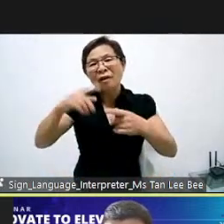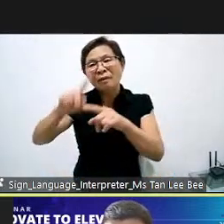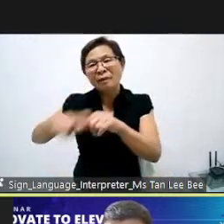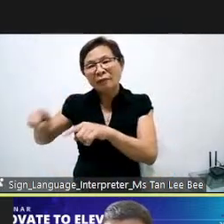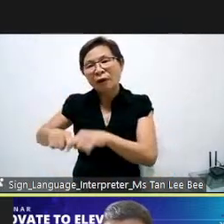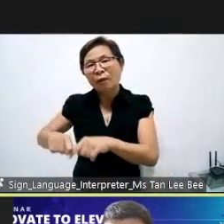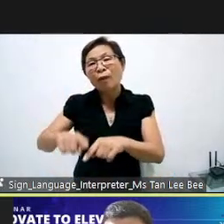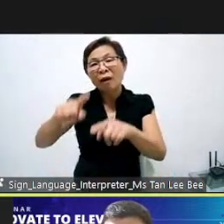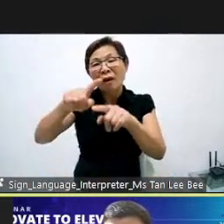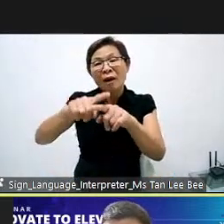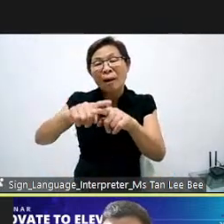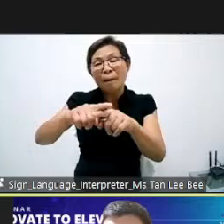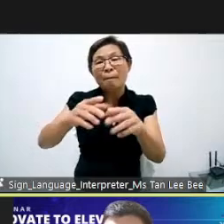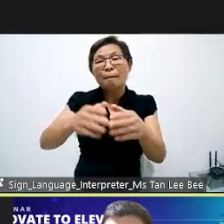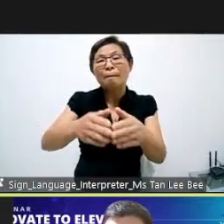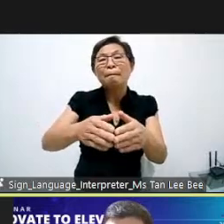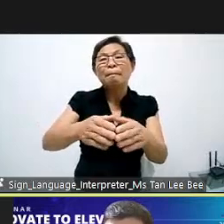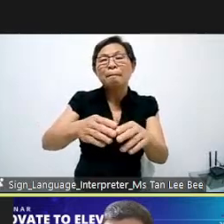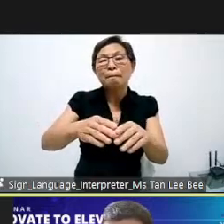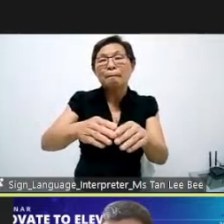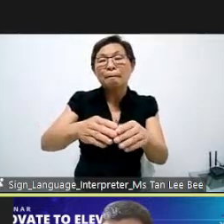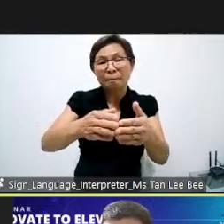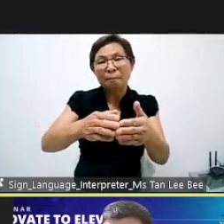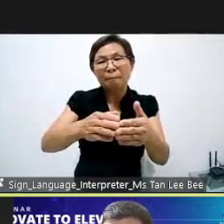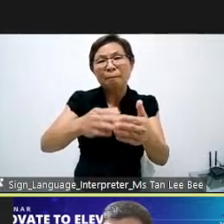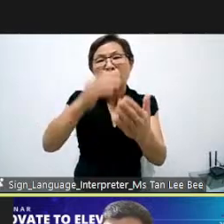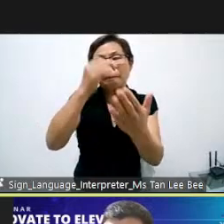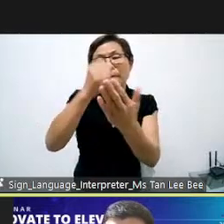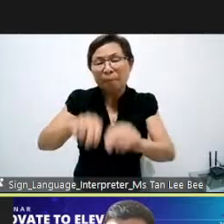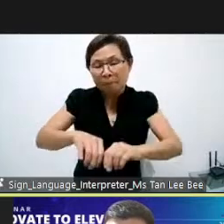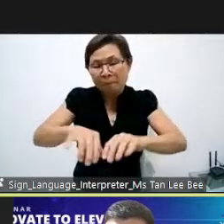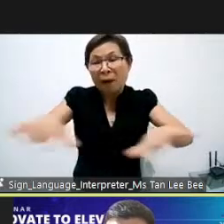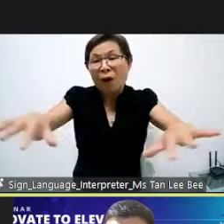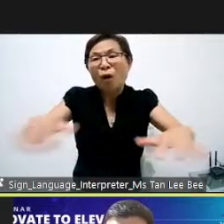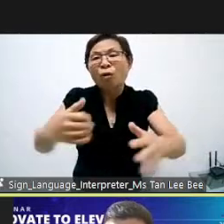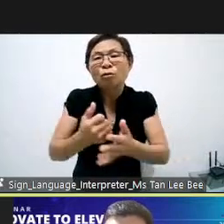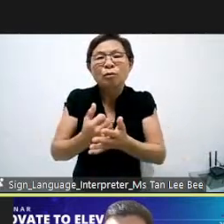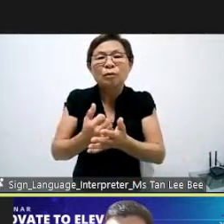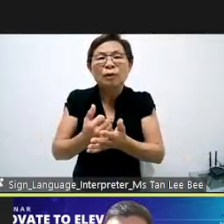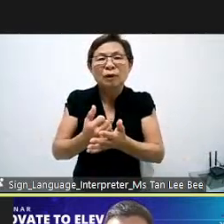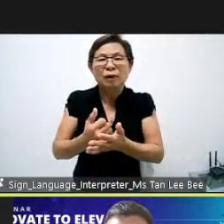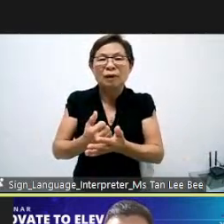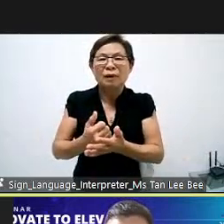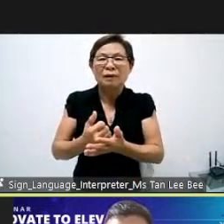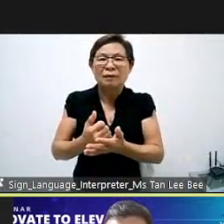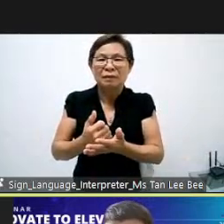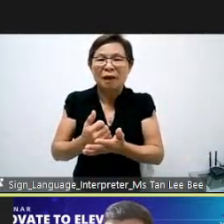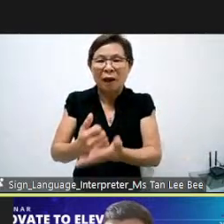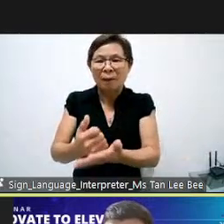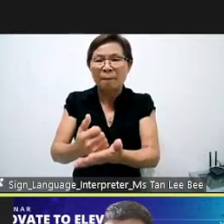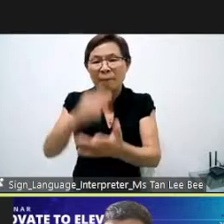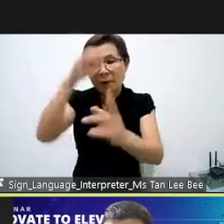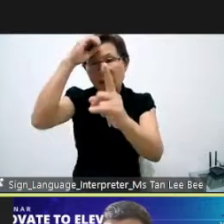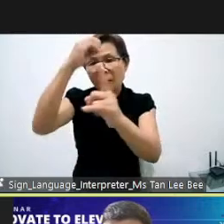the overall design features of the app aim also to help parents have an active educational